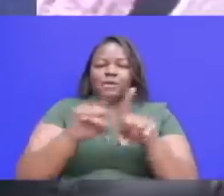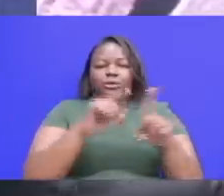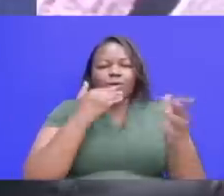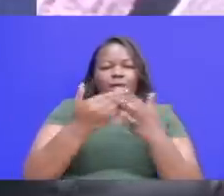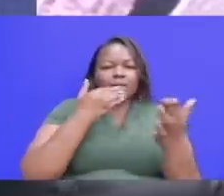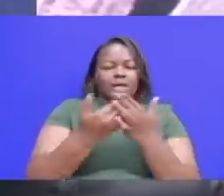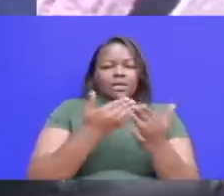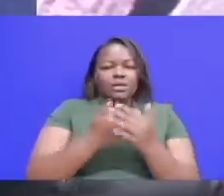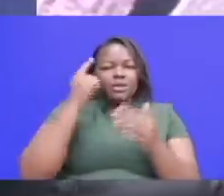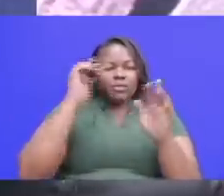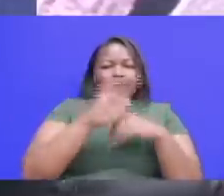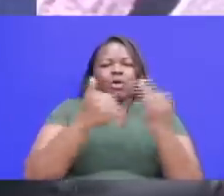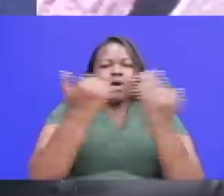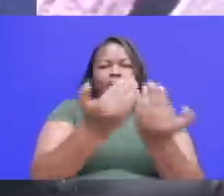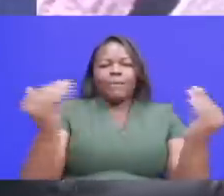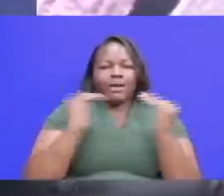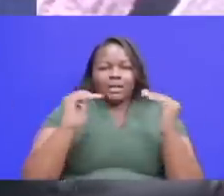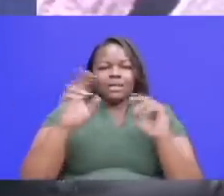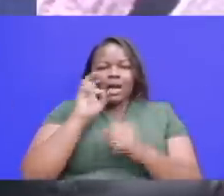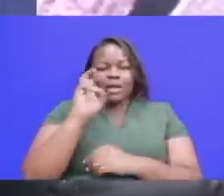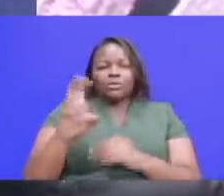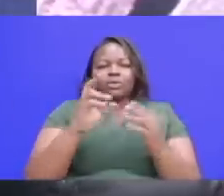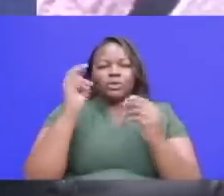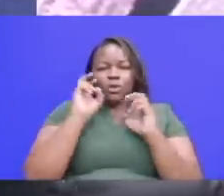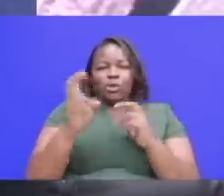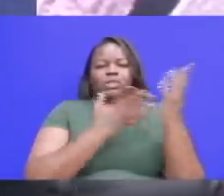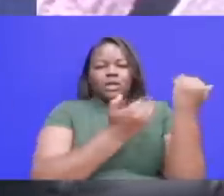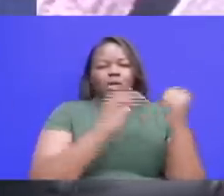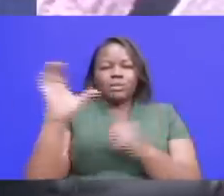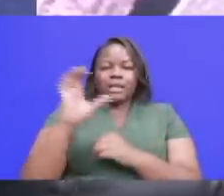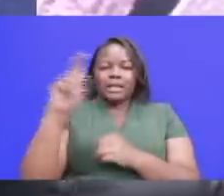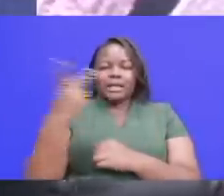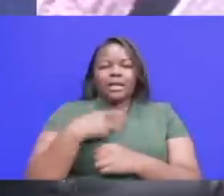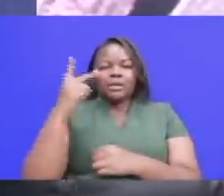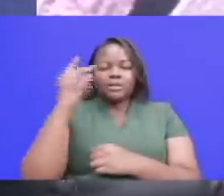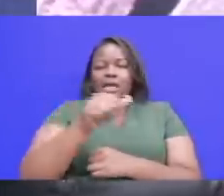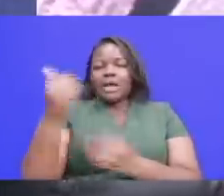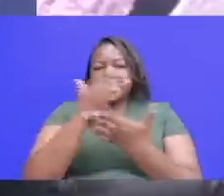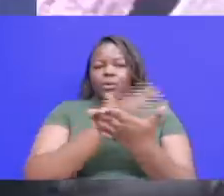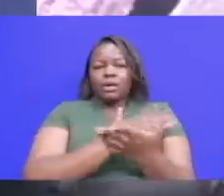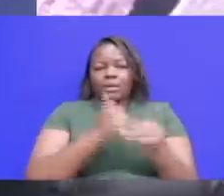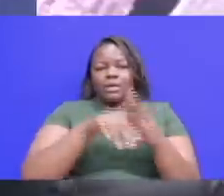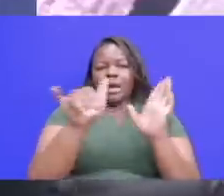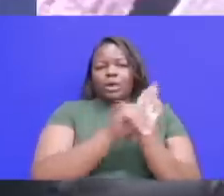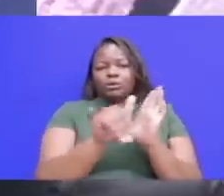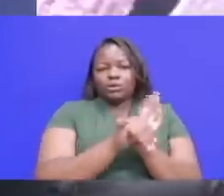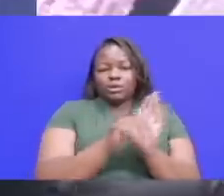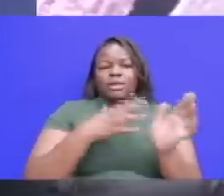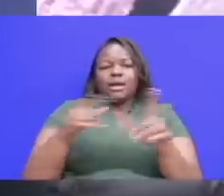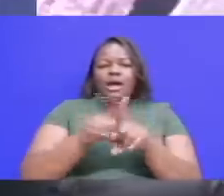much for our panelists, and keep watching Hope Channel Kenya. You will find so many of other programs in our YouTube channel,